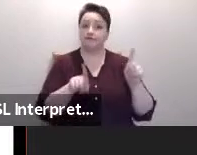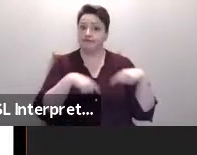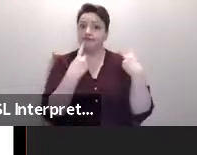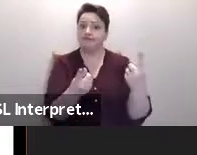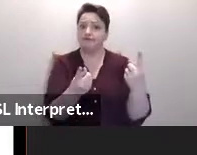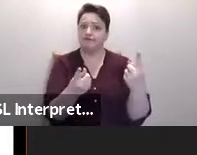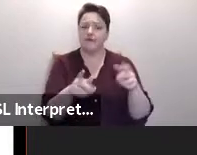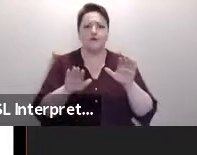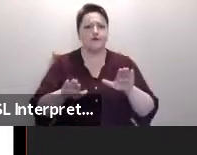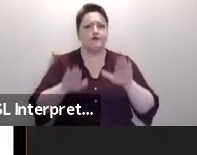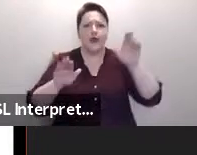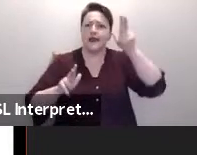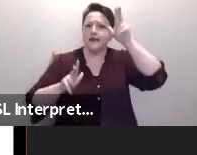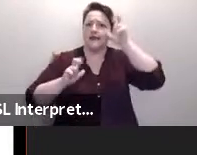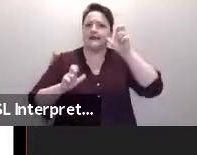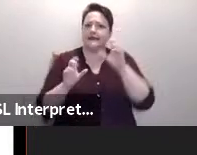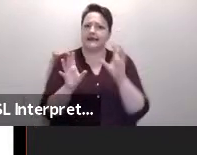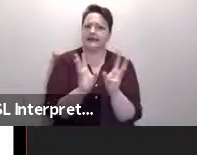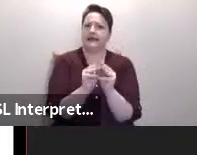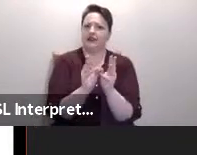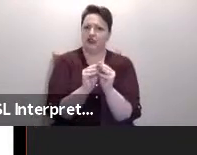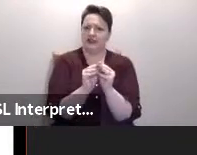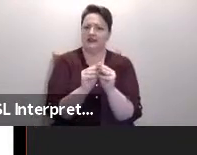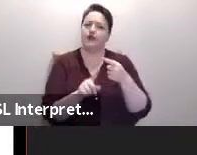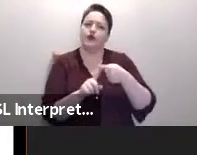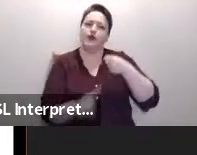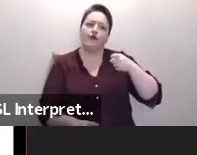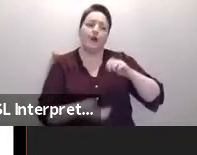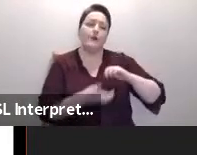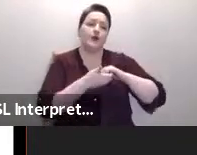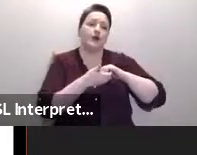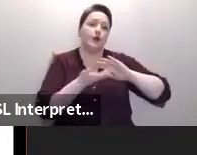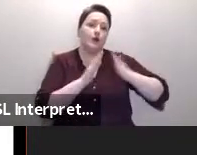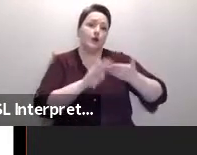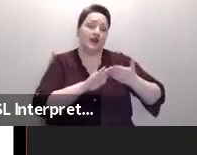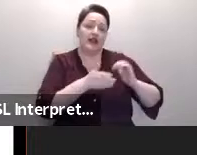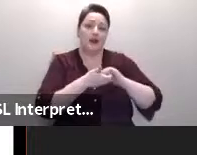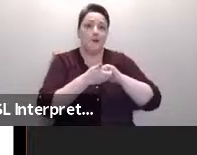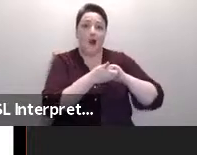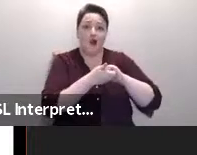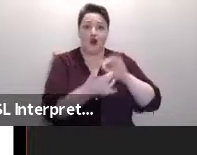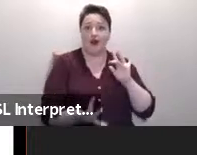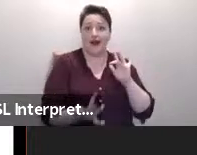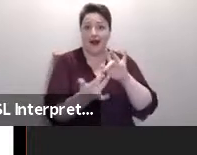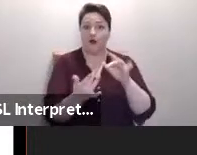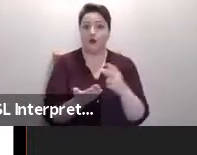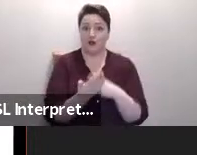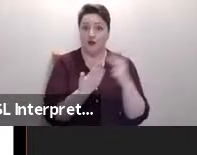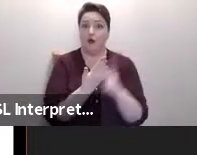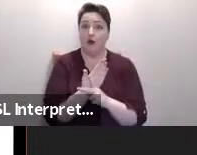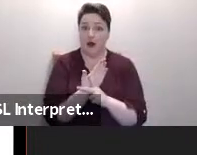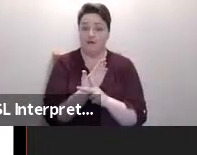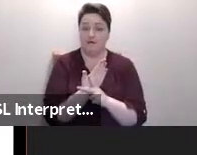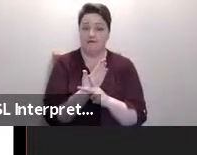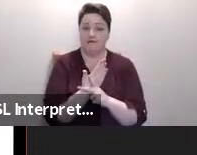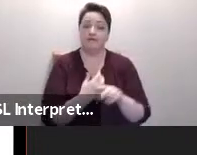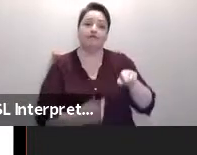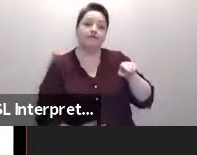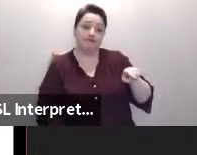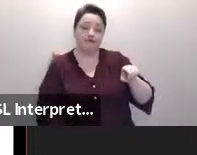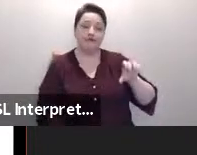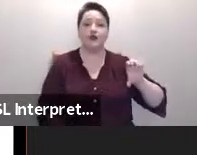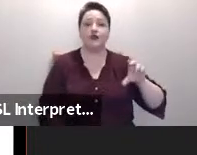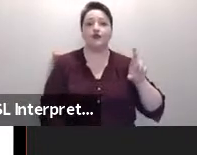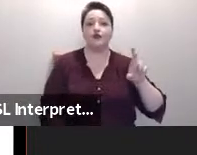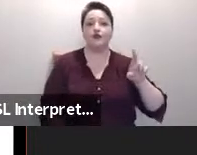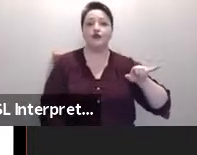sessions led by Oregon Health Authority's Community Partner Outreach Program, and particularly Crystal